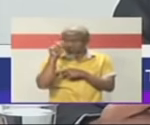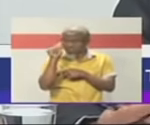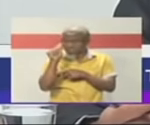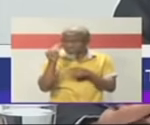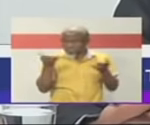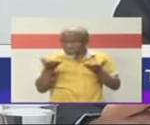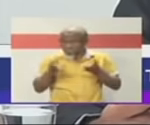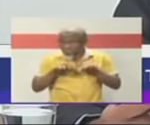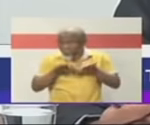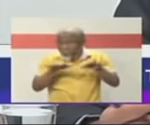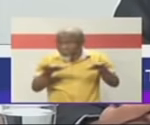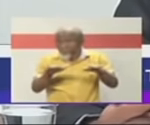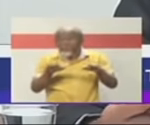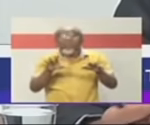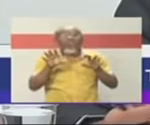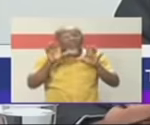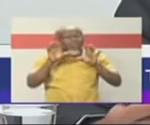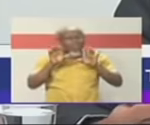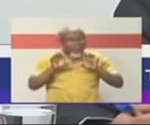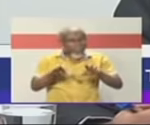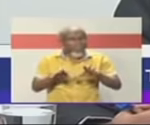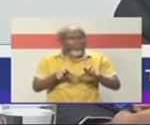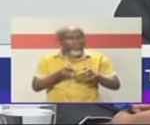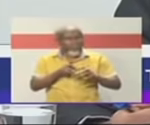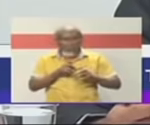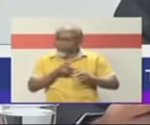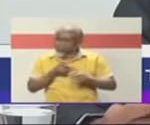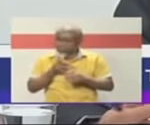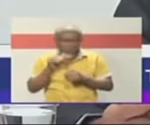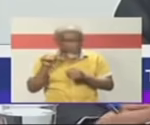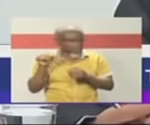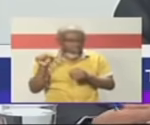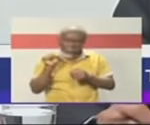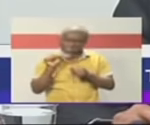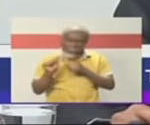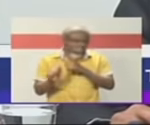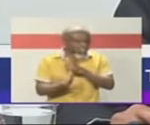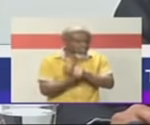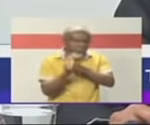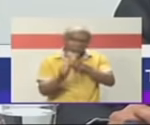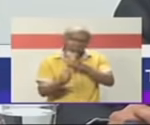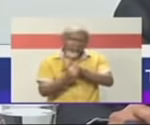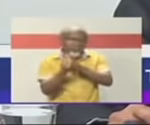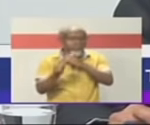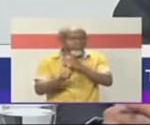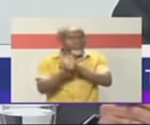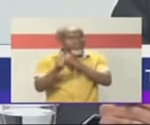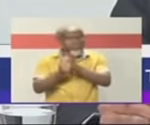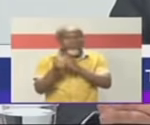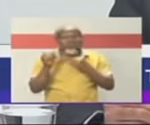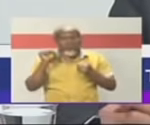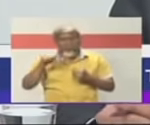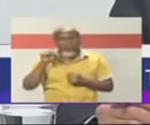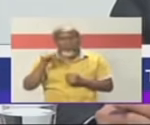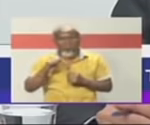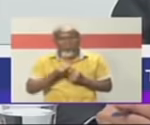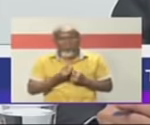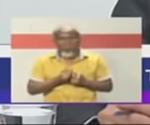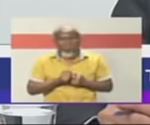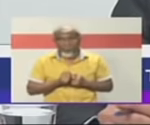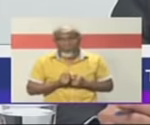it poses a clear and present danger to our health system. When you marry